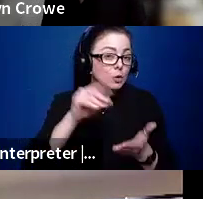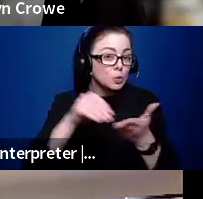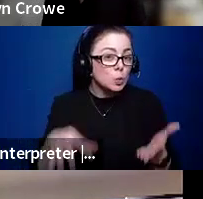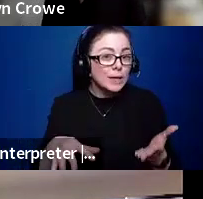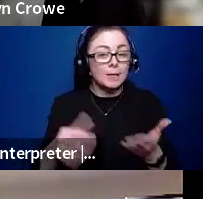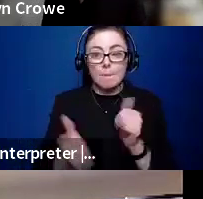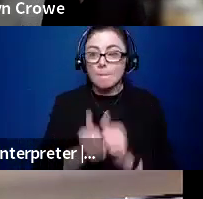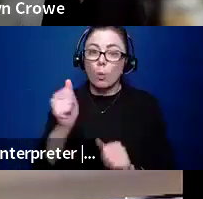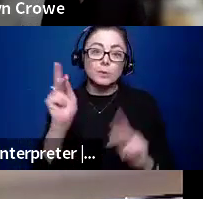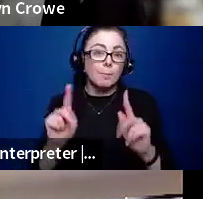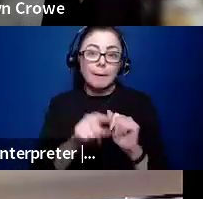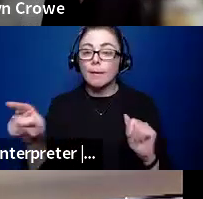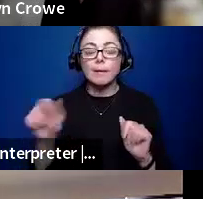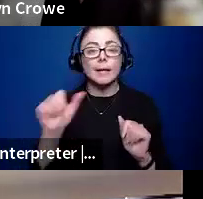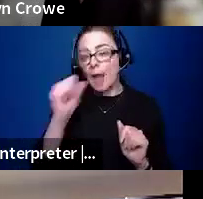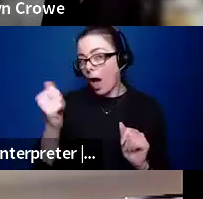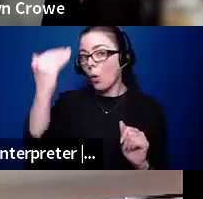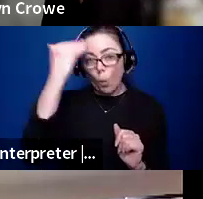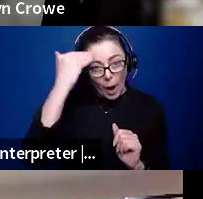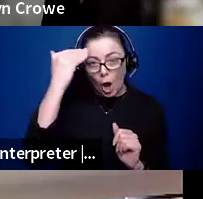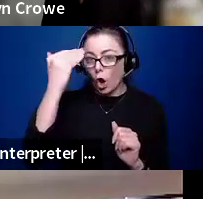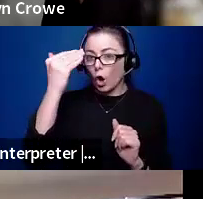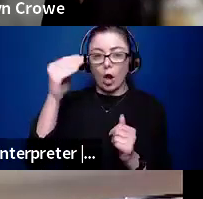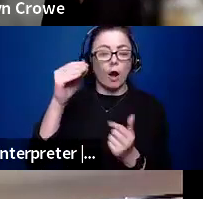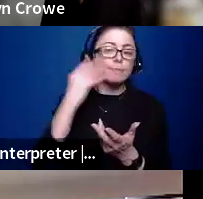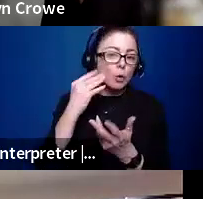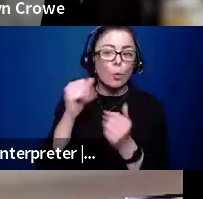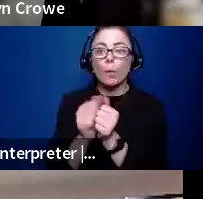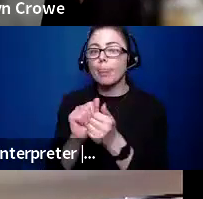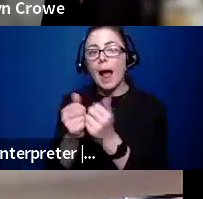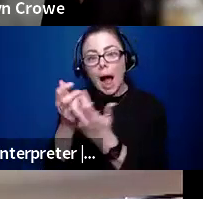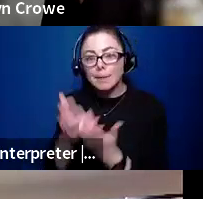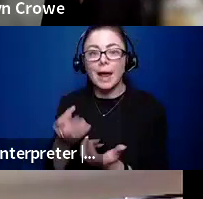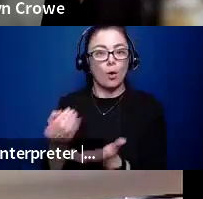people are not aware of the accommodations and equipment necessary. I can